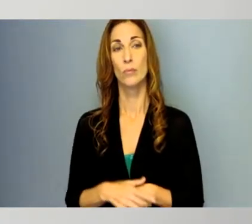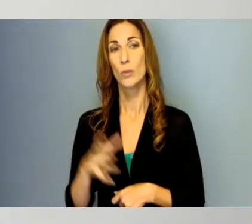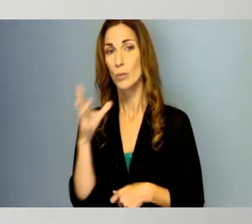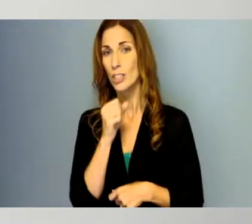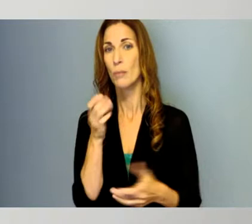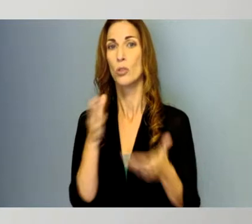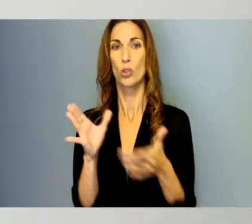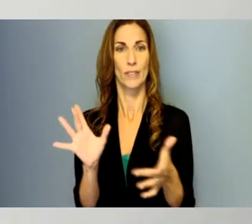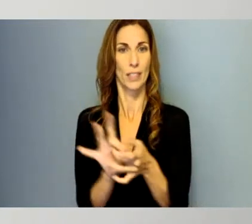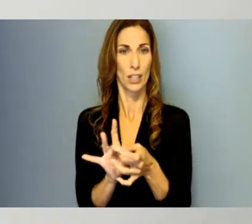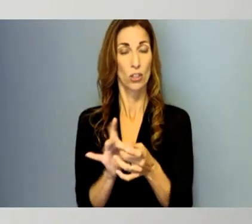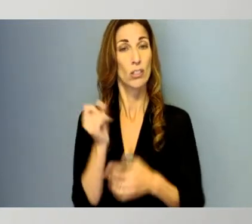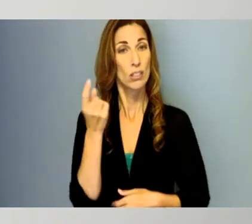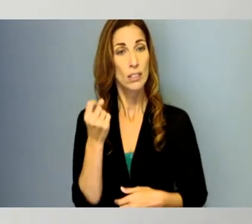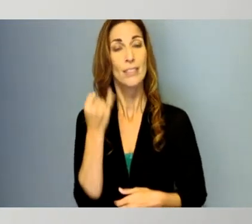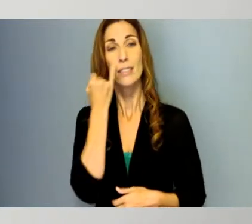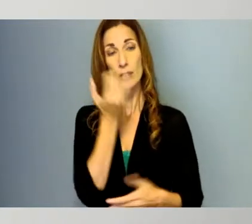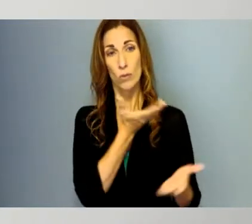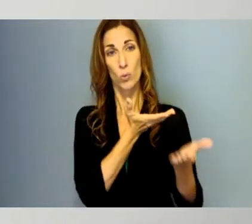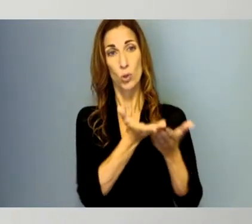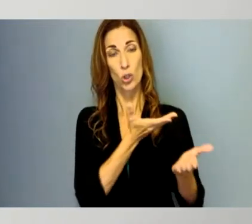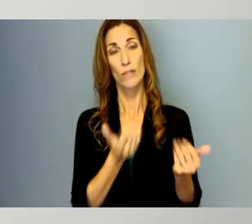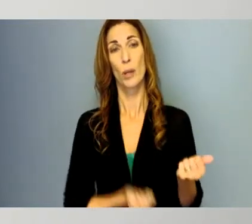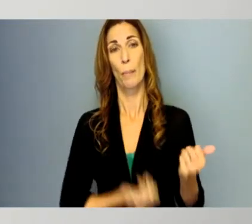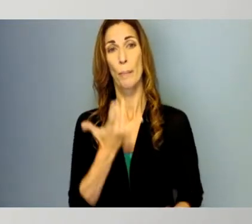which if you served in burn pit